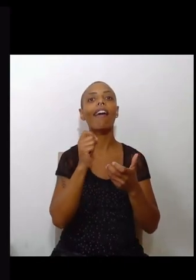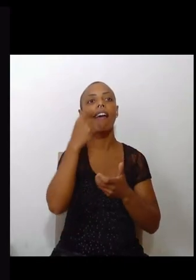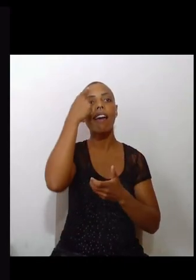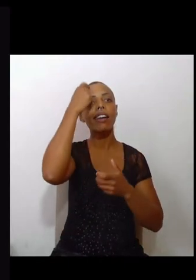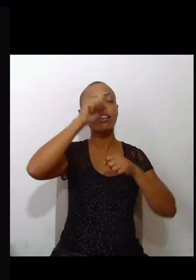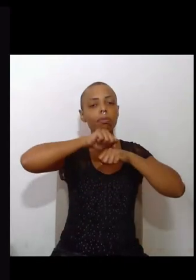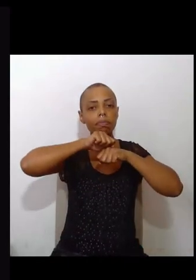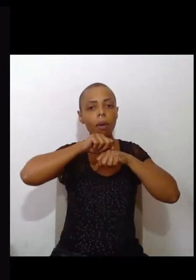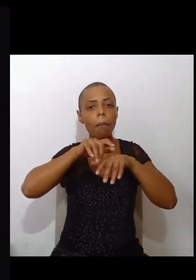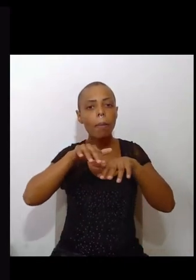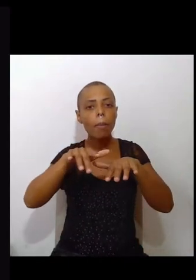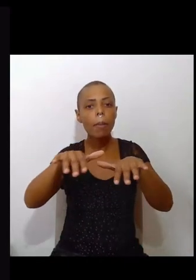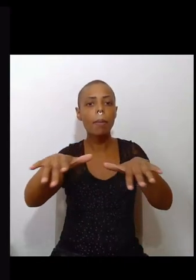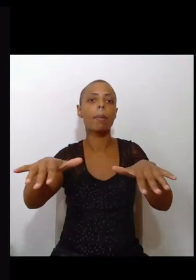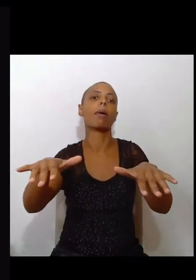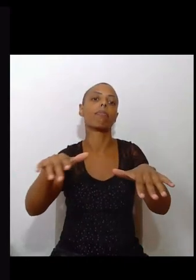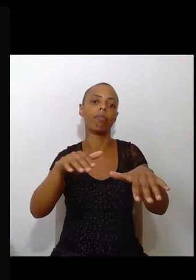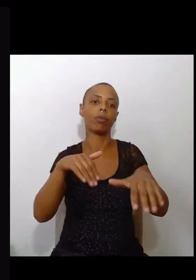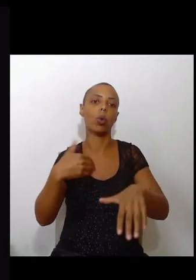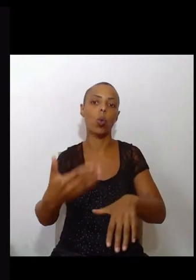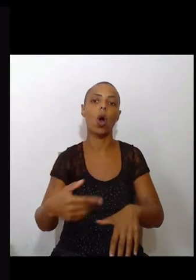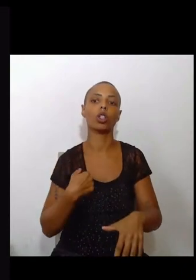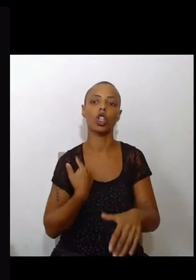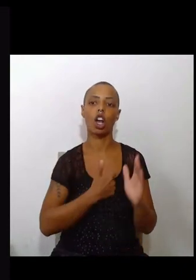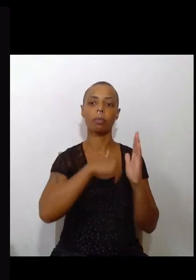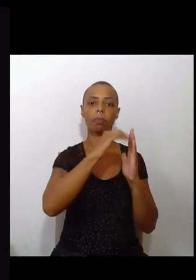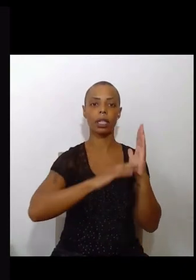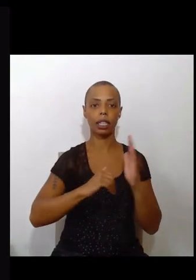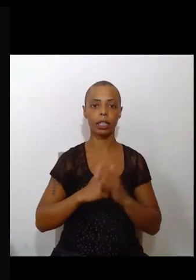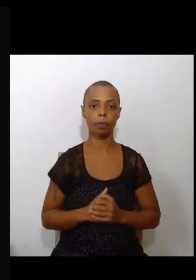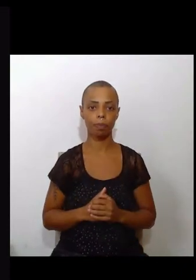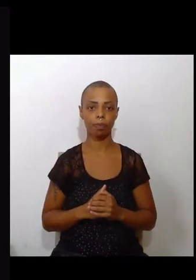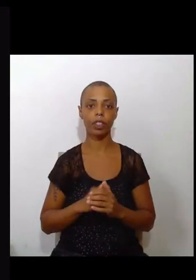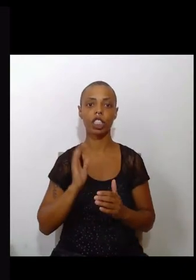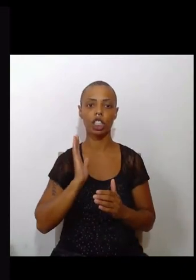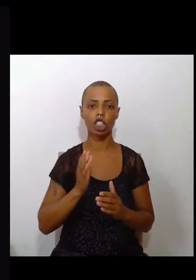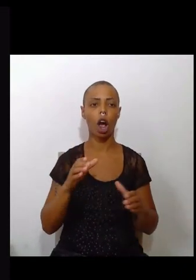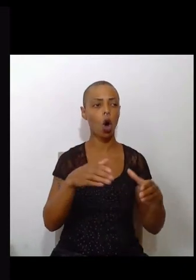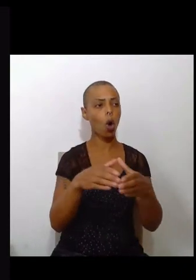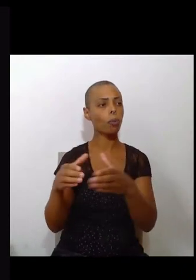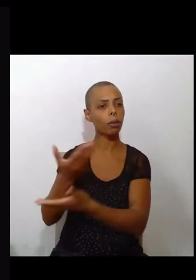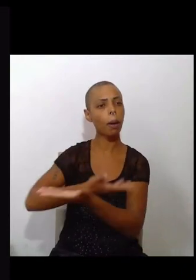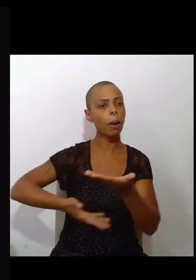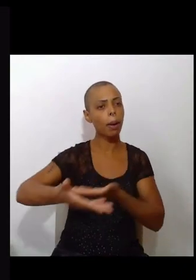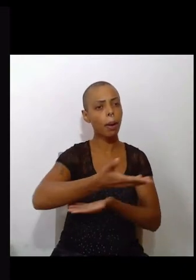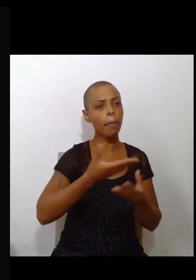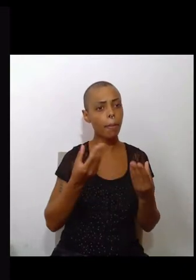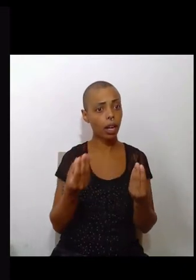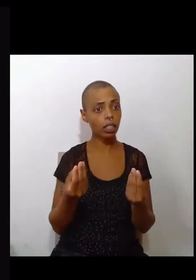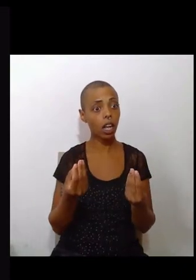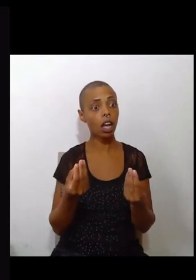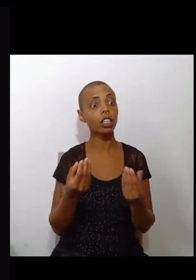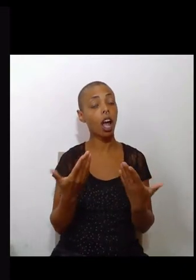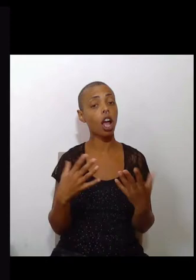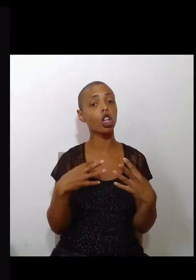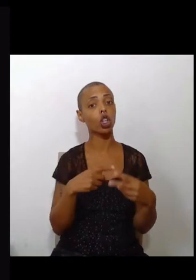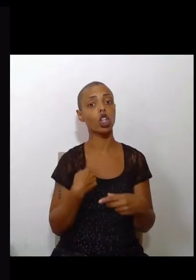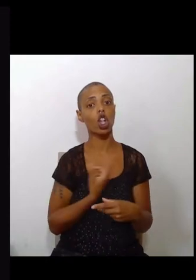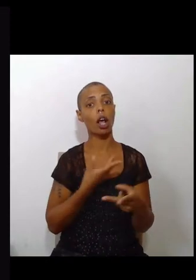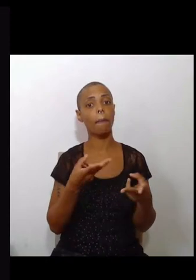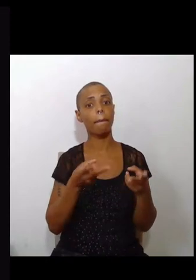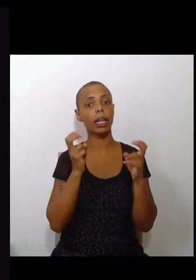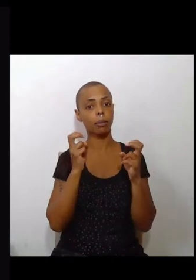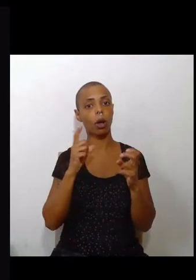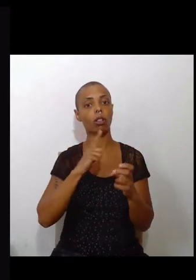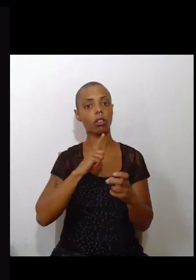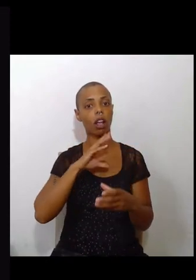realized after interacting a lot with the community um all of us realize that there are people in the community who might not want